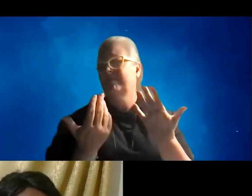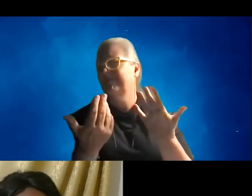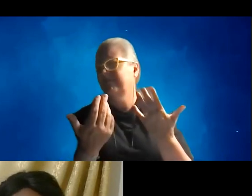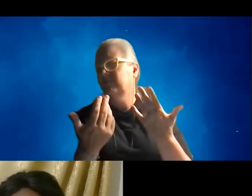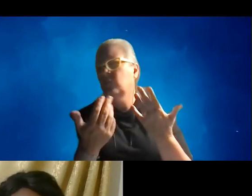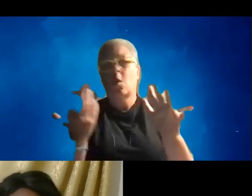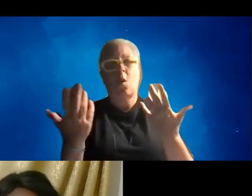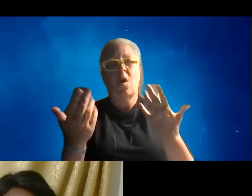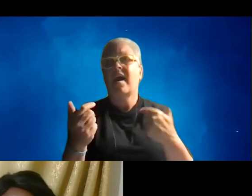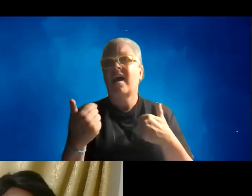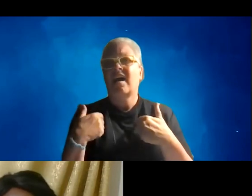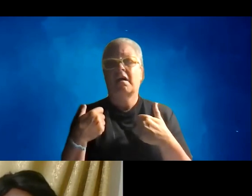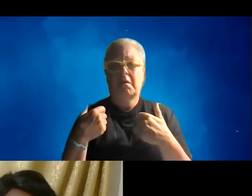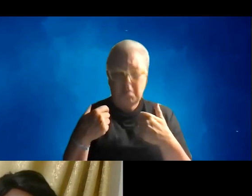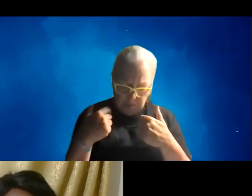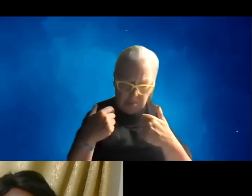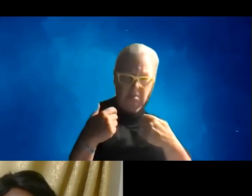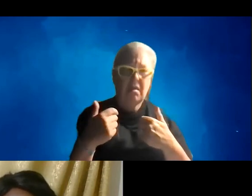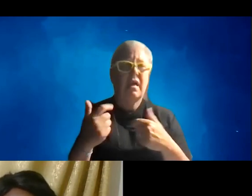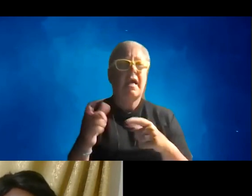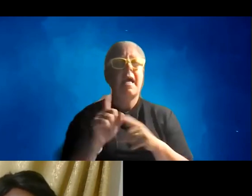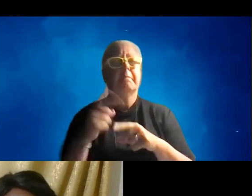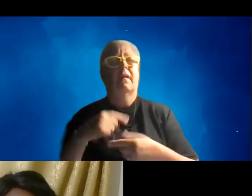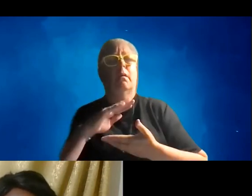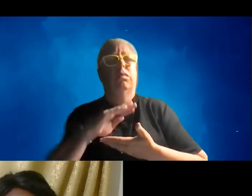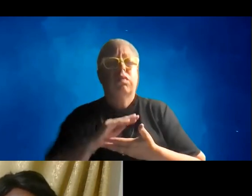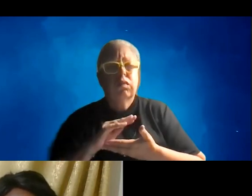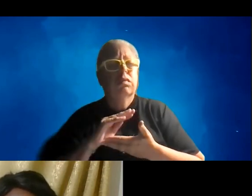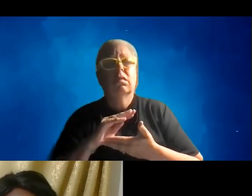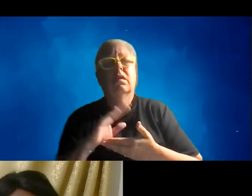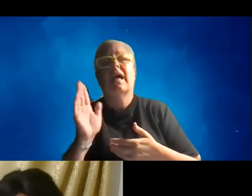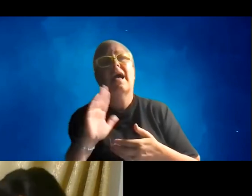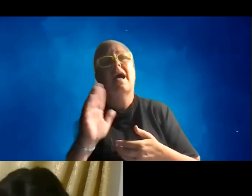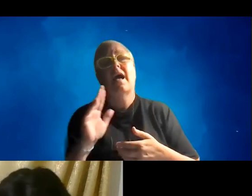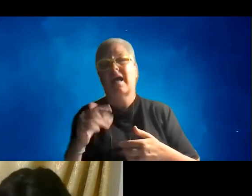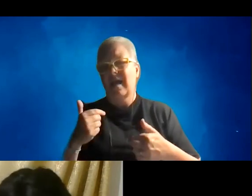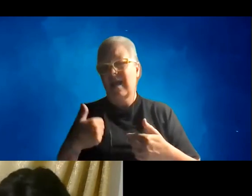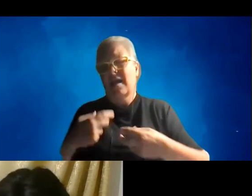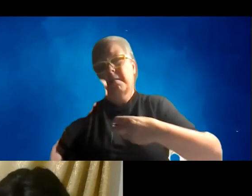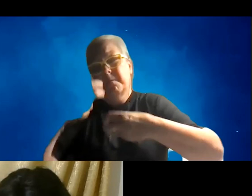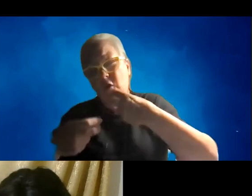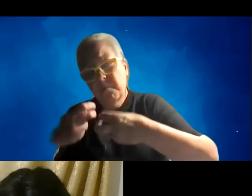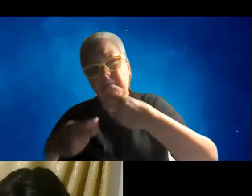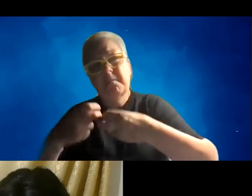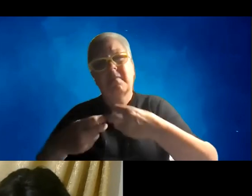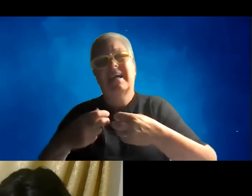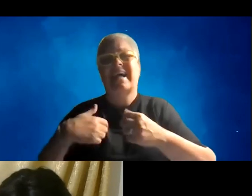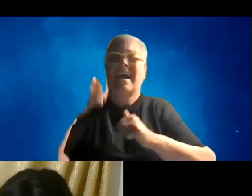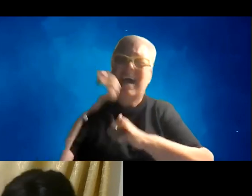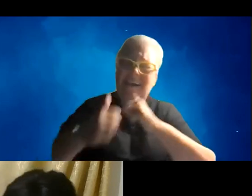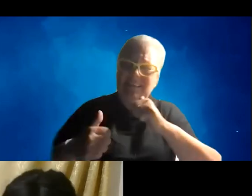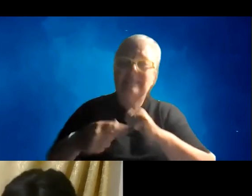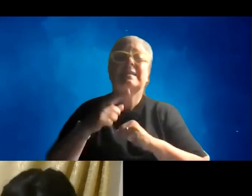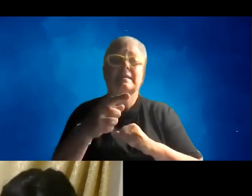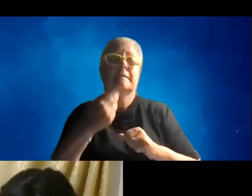belittled by the question, but rather ask questions about difficulties rather than disability, we get much higher numbers of